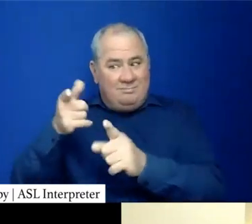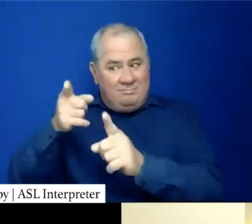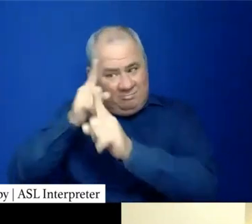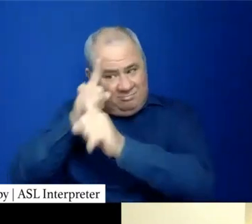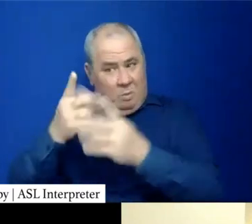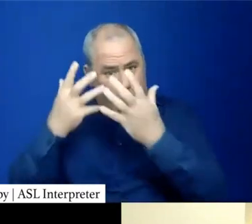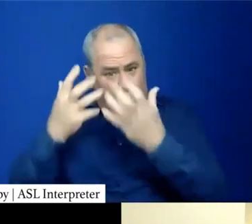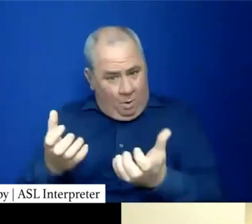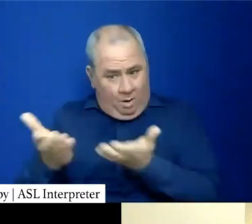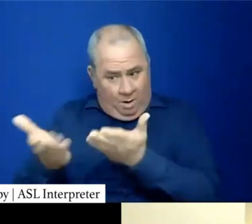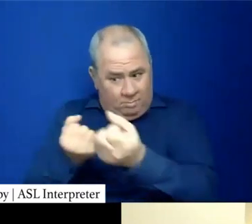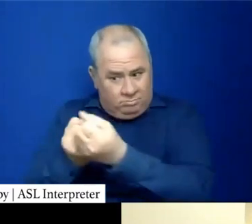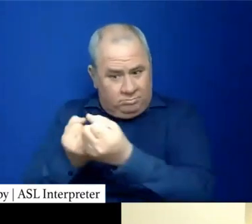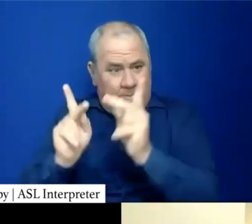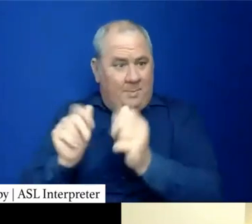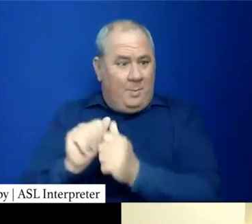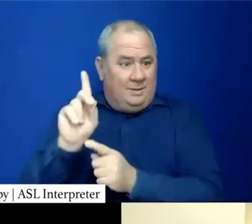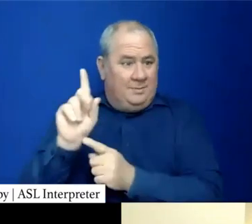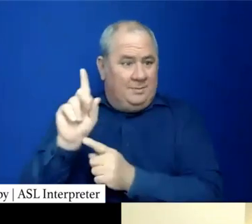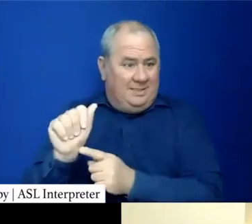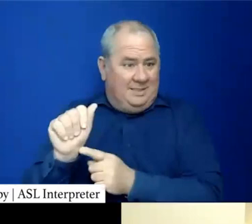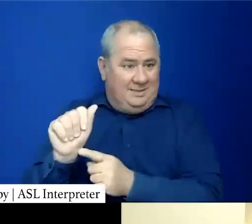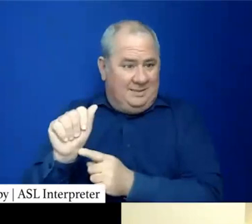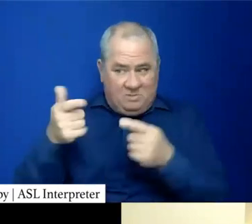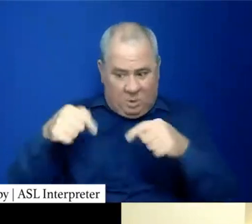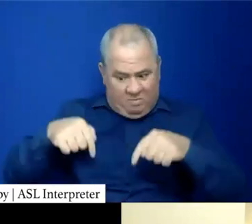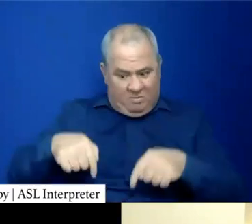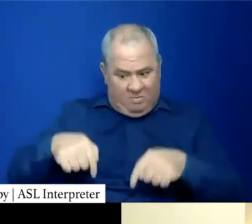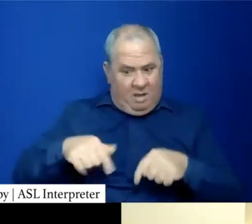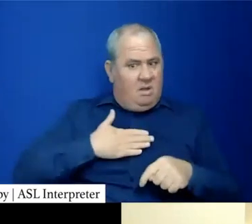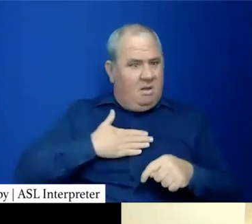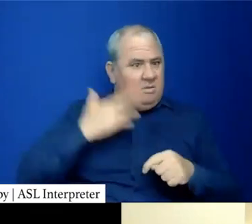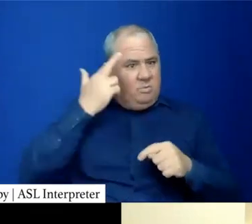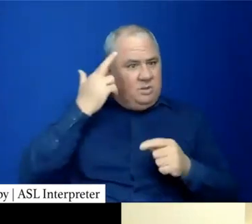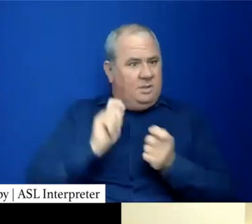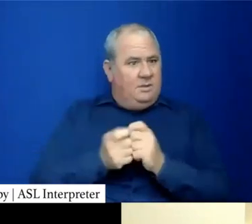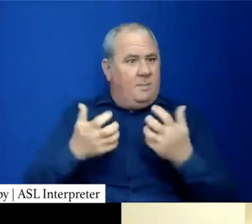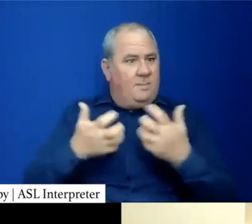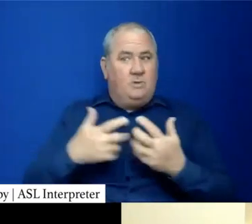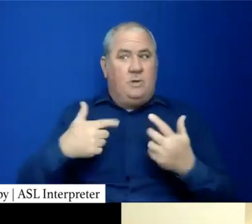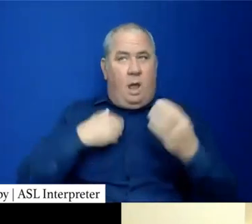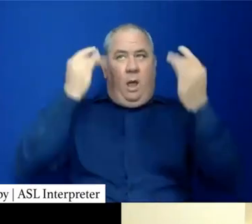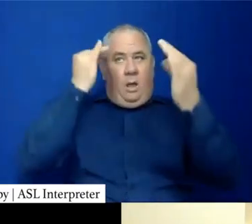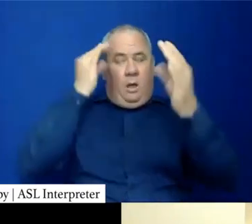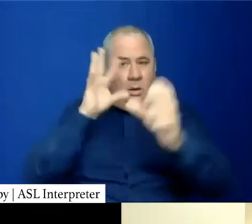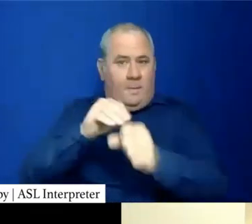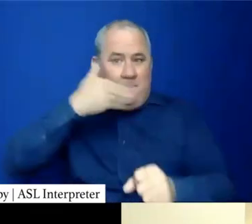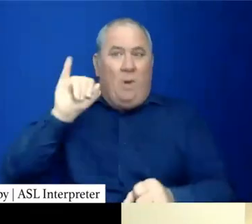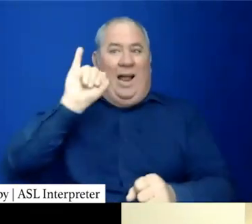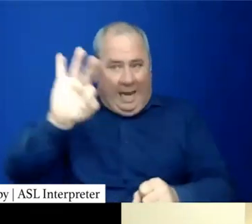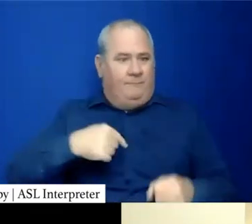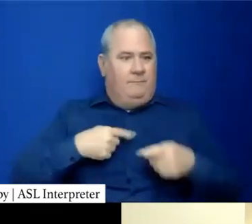about how this is a reasonable accommodation, and how I pay attention better when I have something to do with my hands? She was